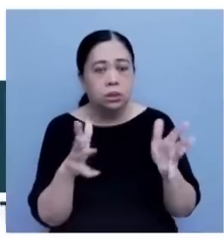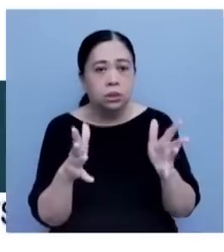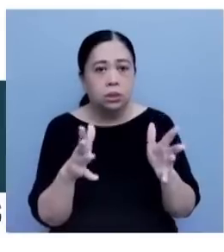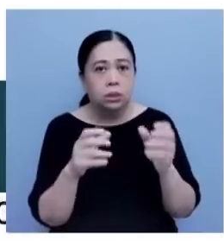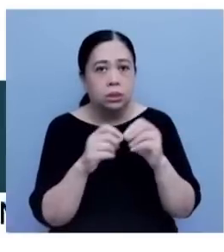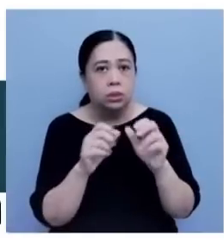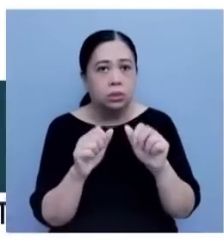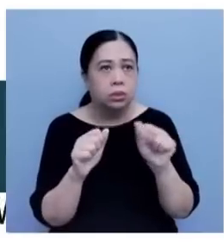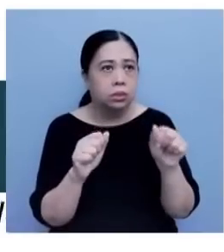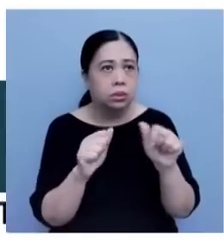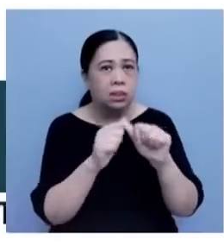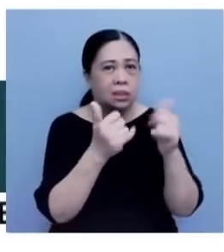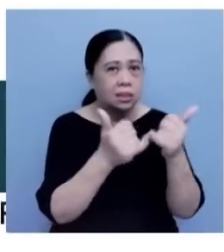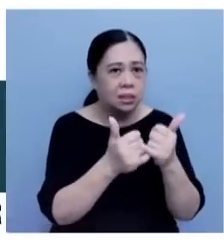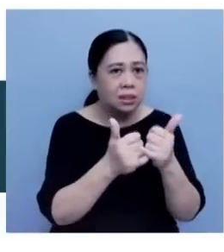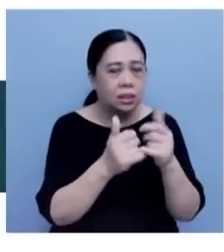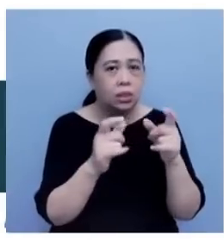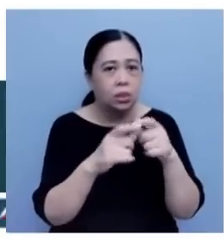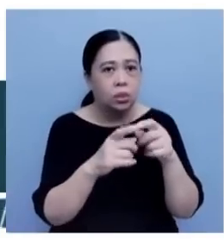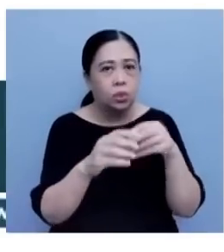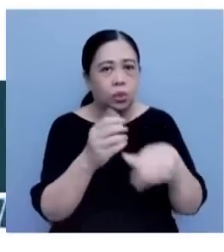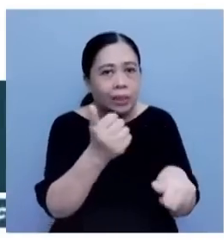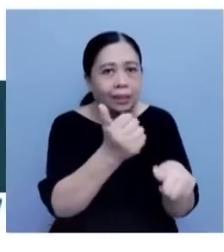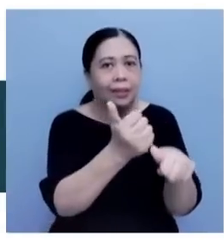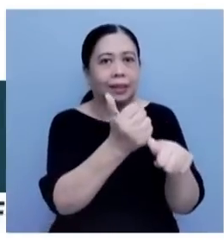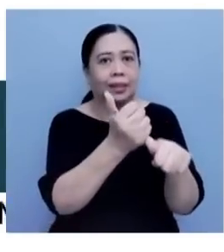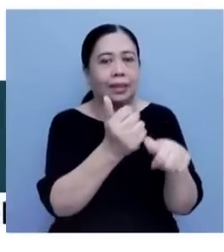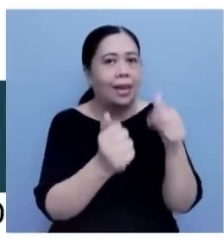authorize the agencies to augment any item